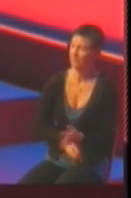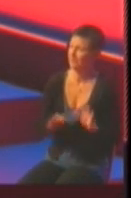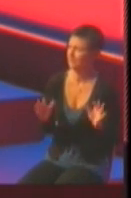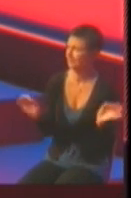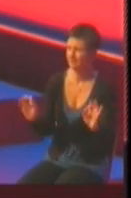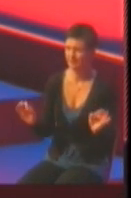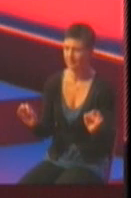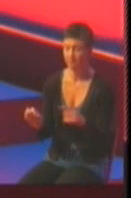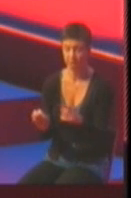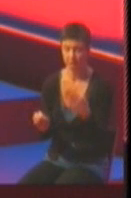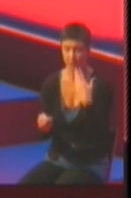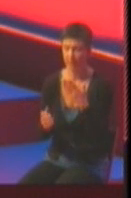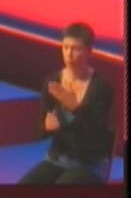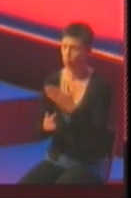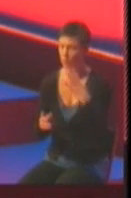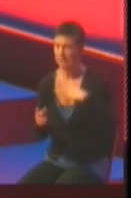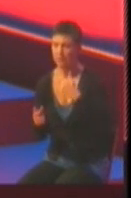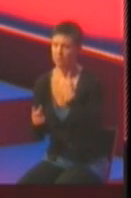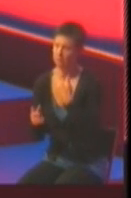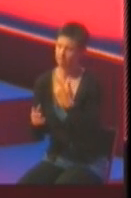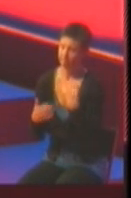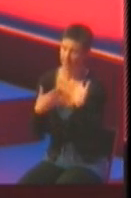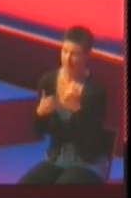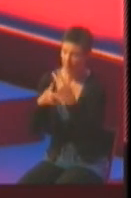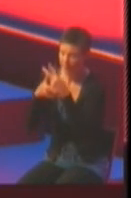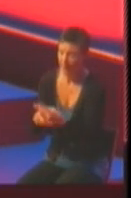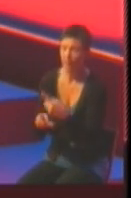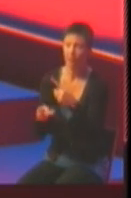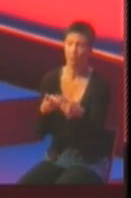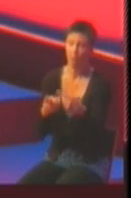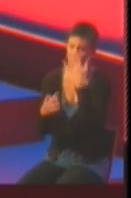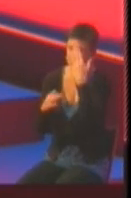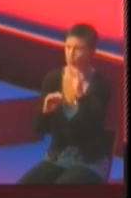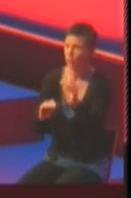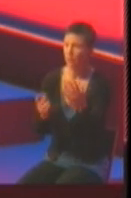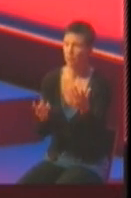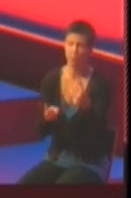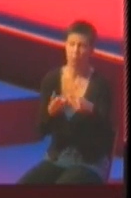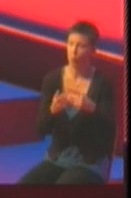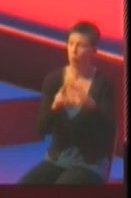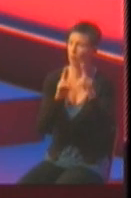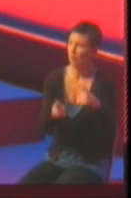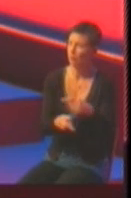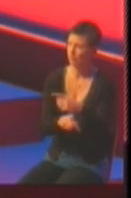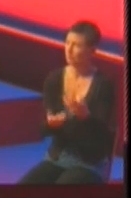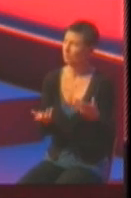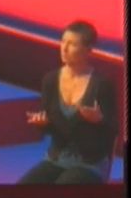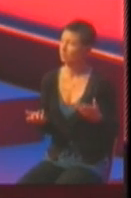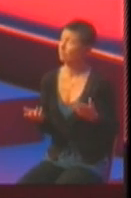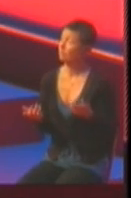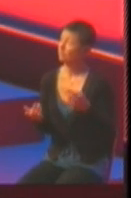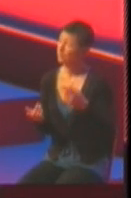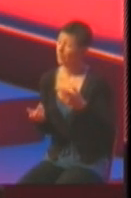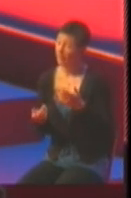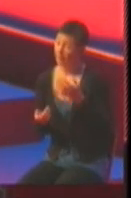you when you're accessing healthcare or education or housing. And conference,